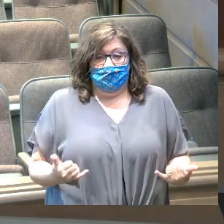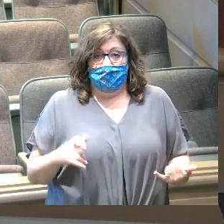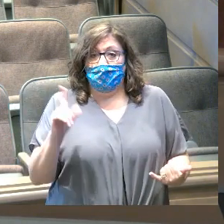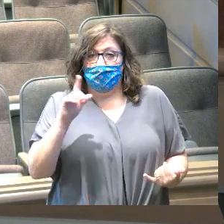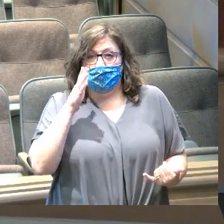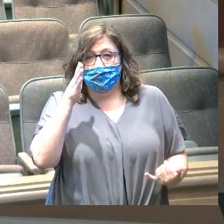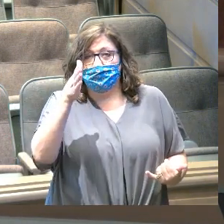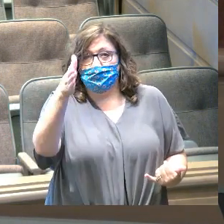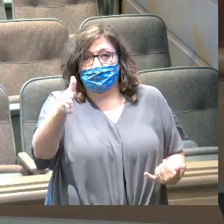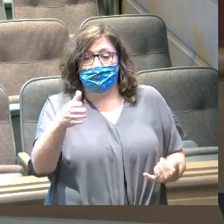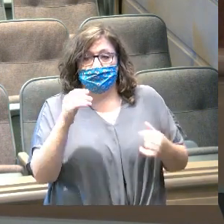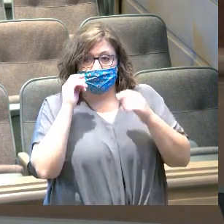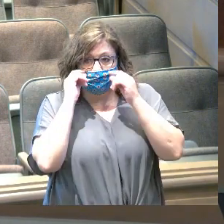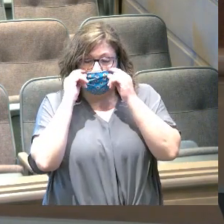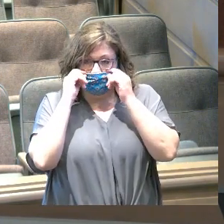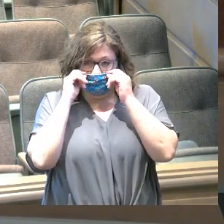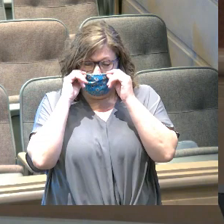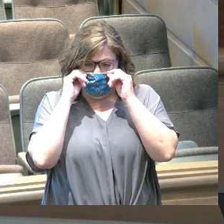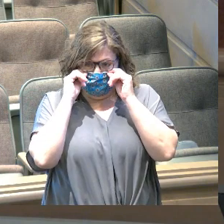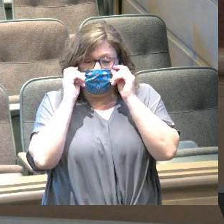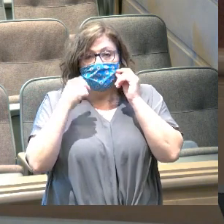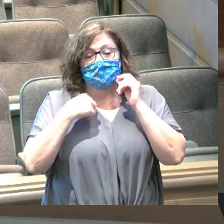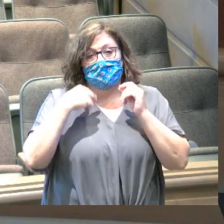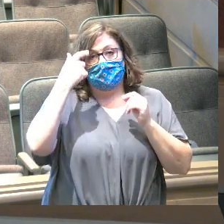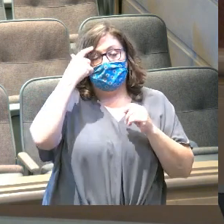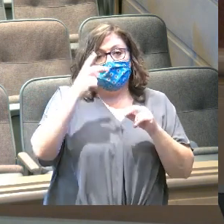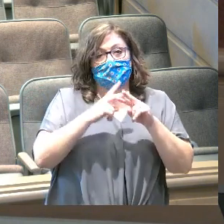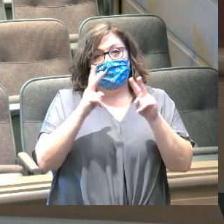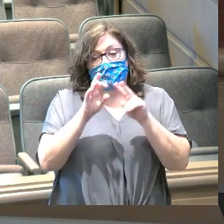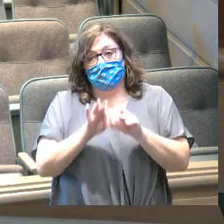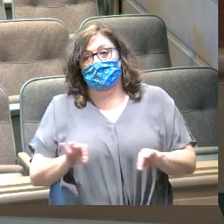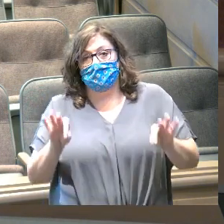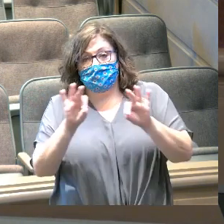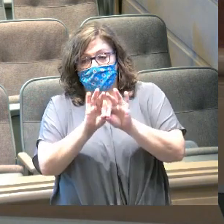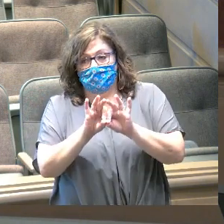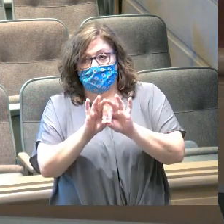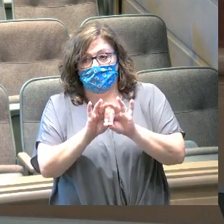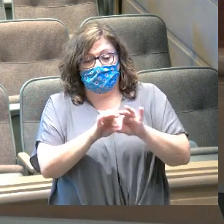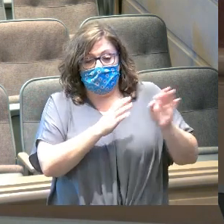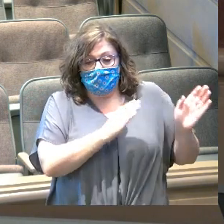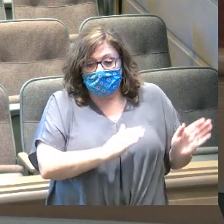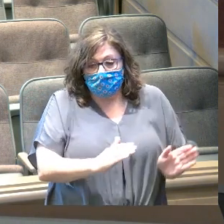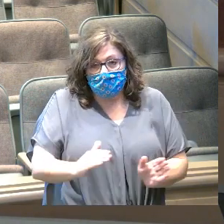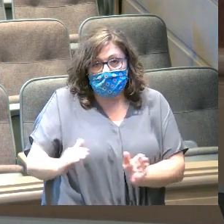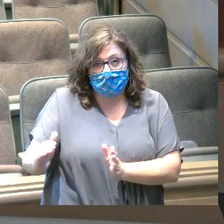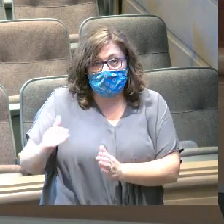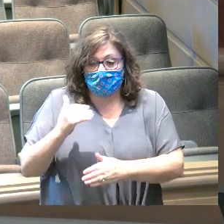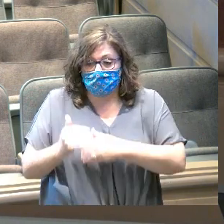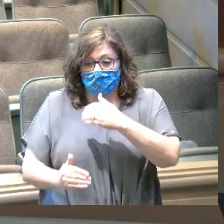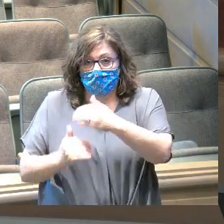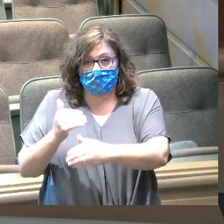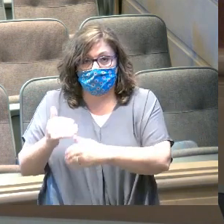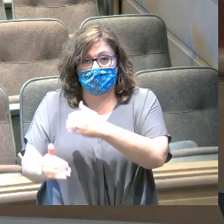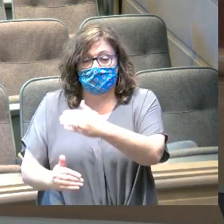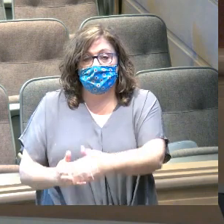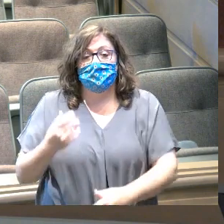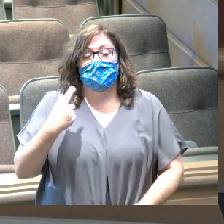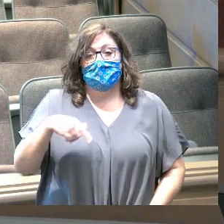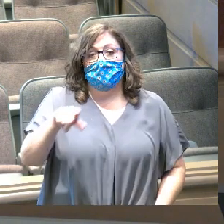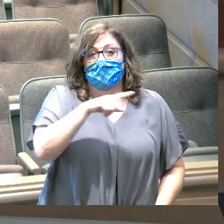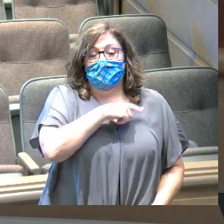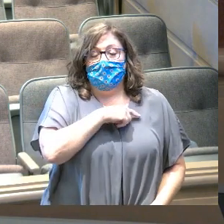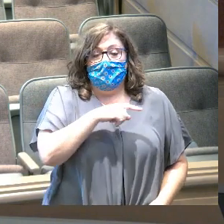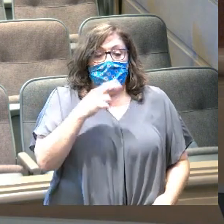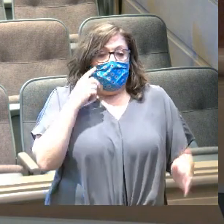we are going, because I think it's very important in terms of plotting a course of progress that you recognize what